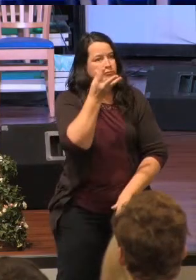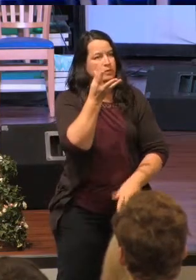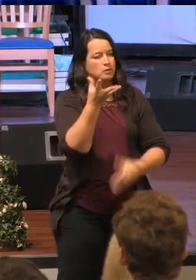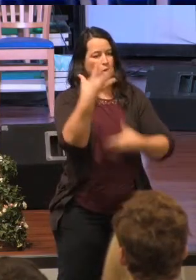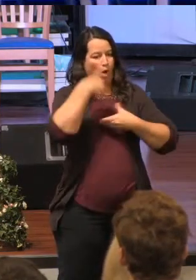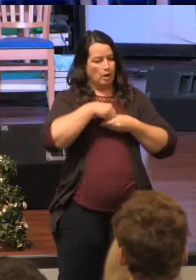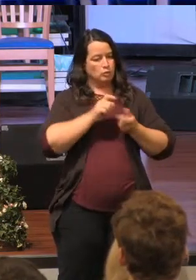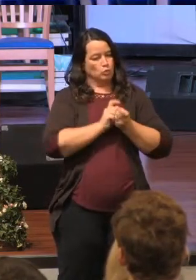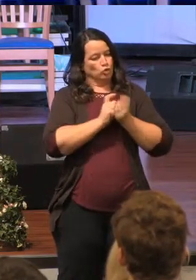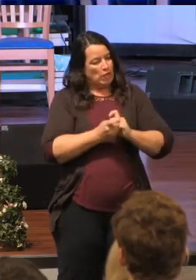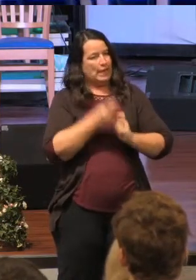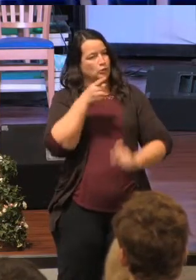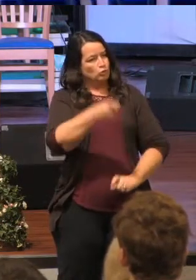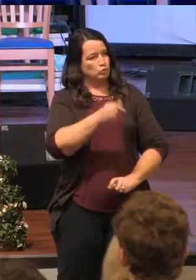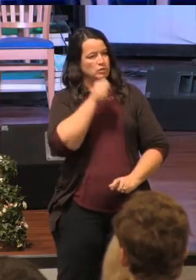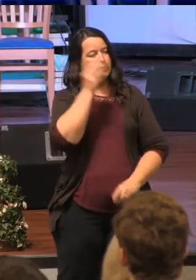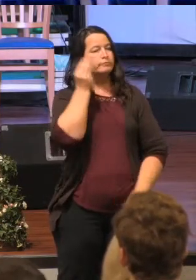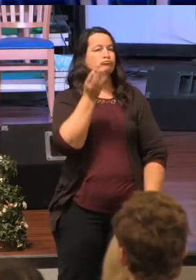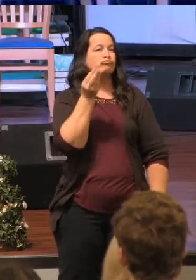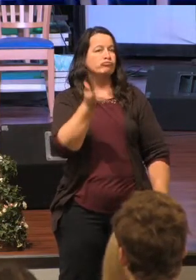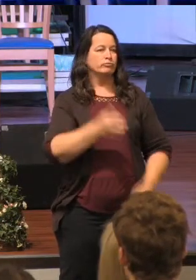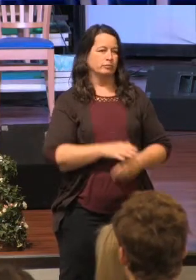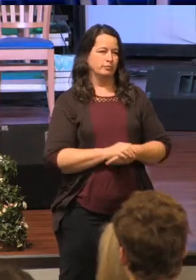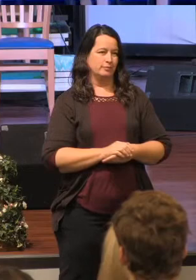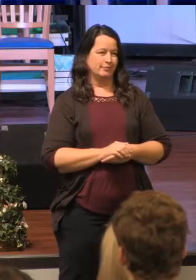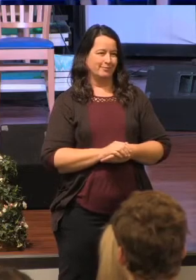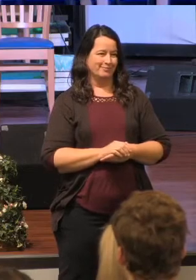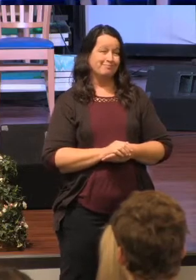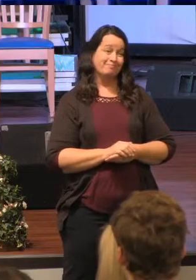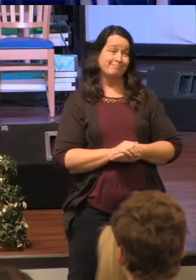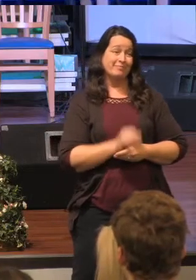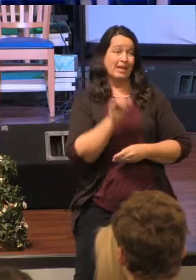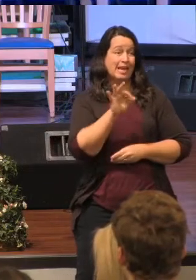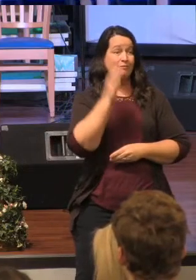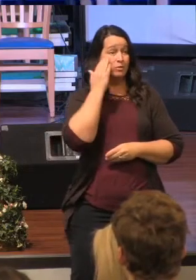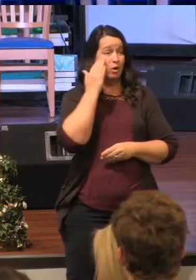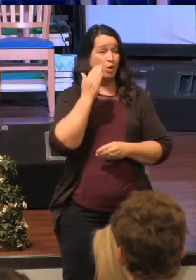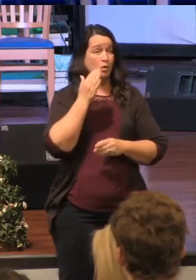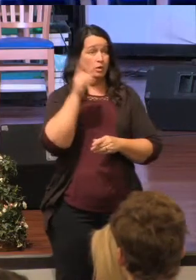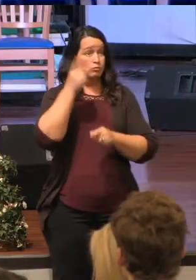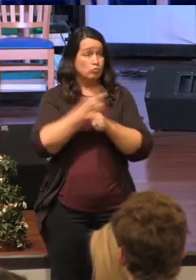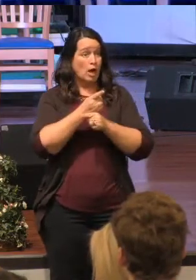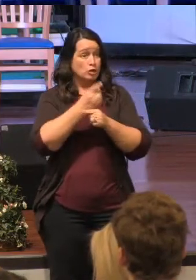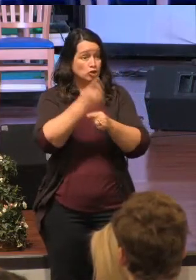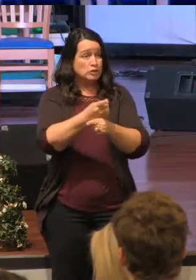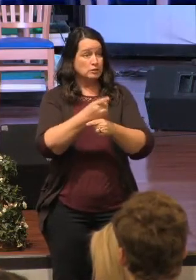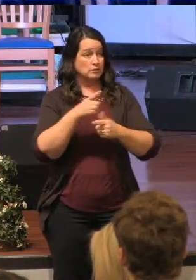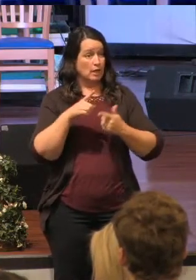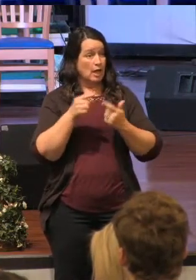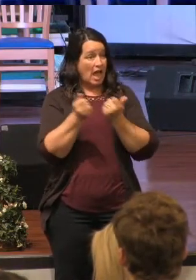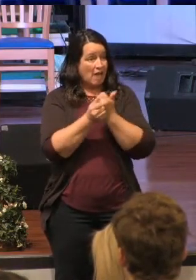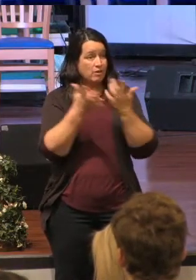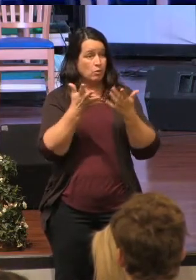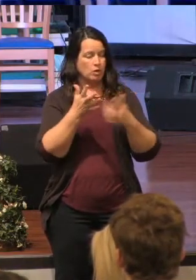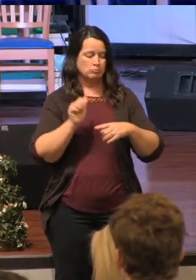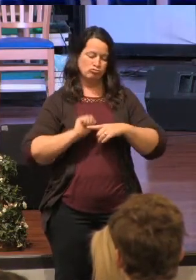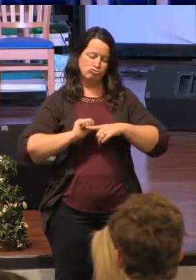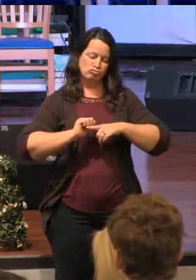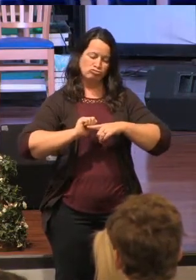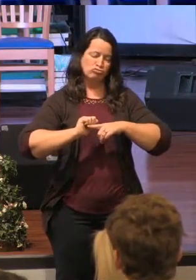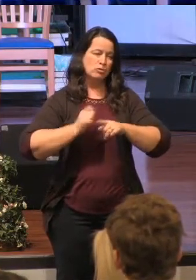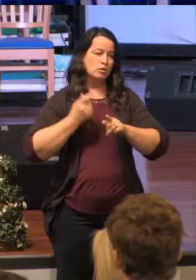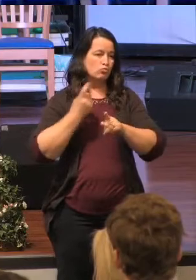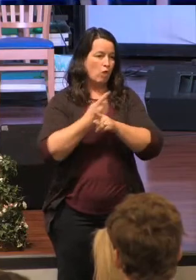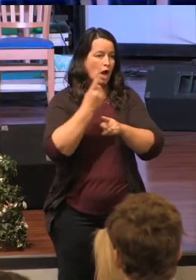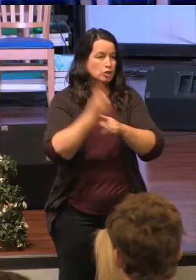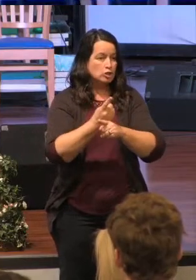you. So 1 John 2:29, if you know that he is righteous, you know that everyone who practices righteousness, here it